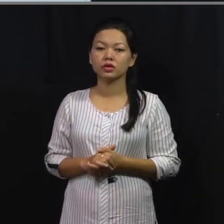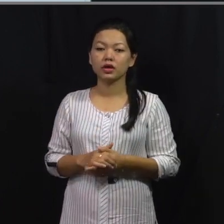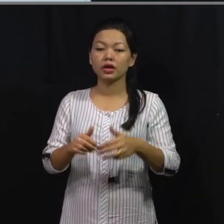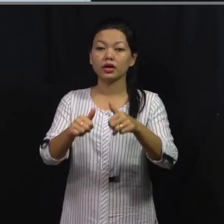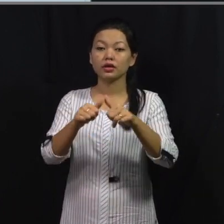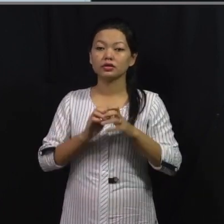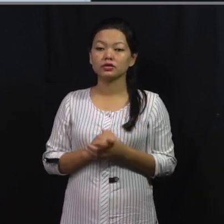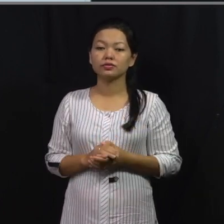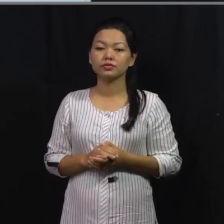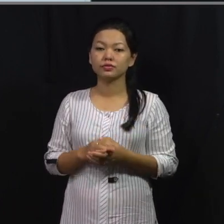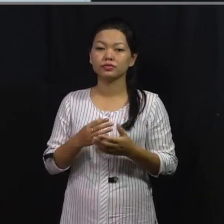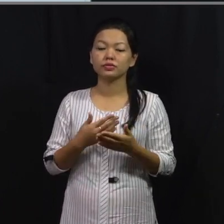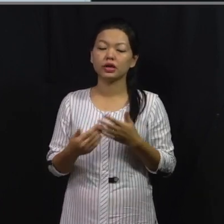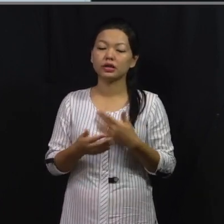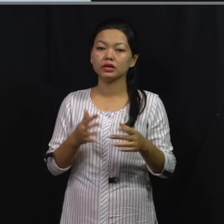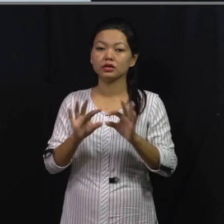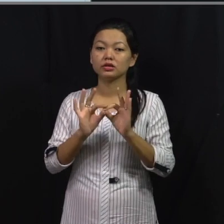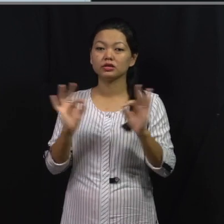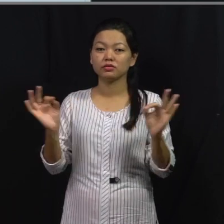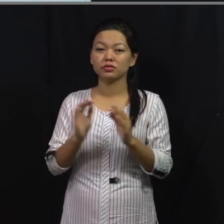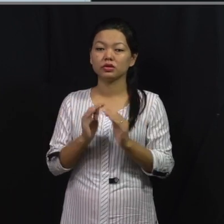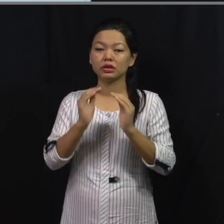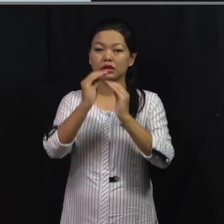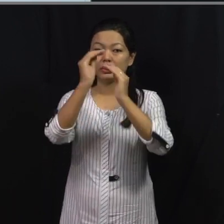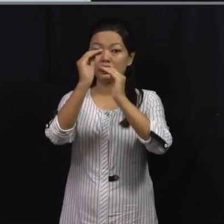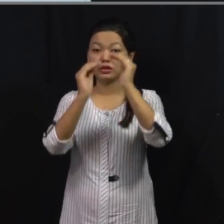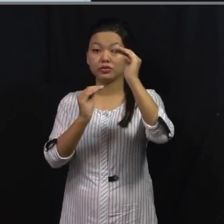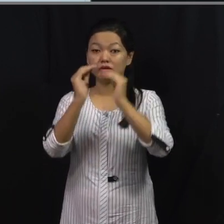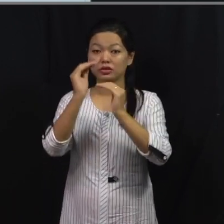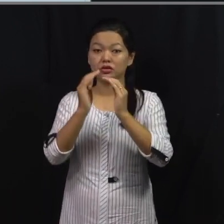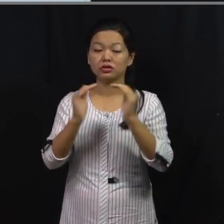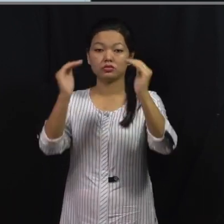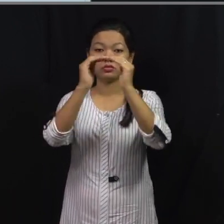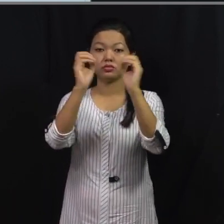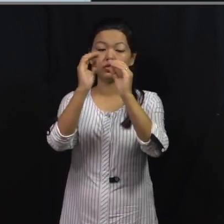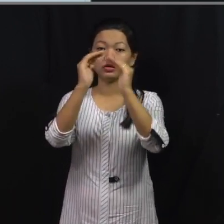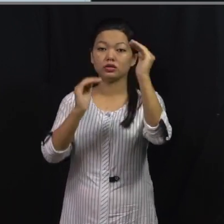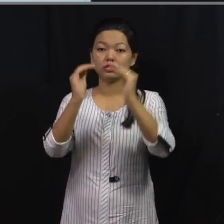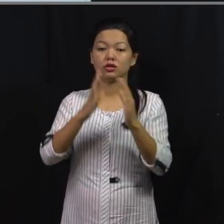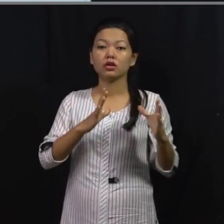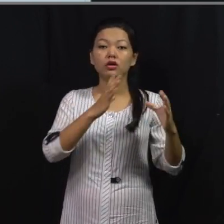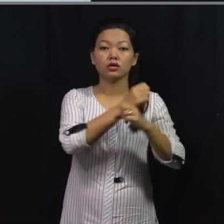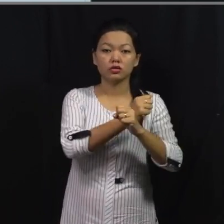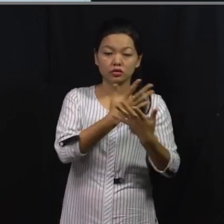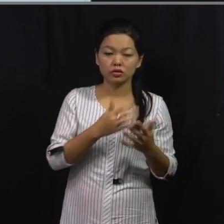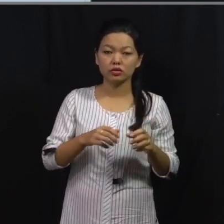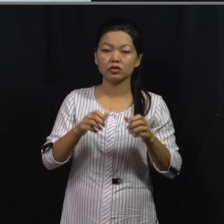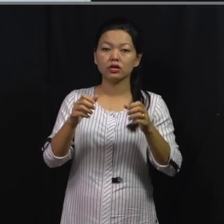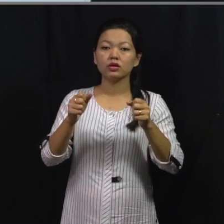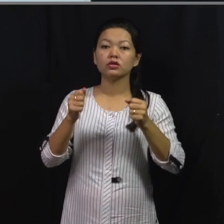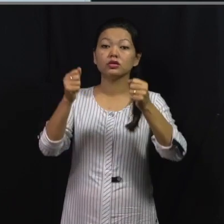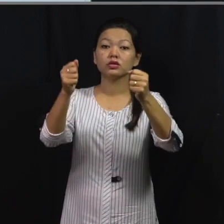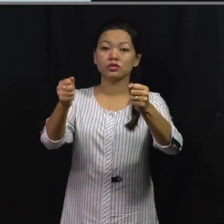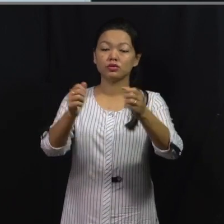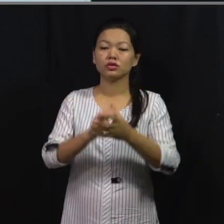that inequality, in the form of opportunity or rewards, okay, which determines the